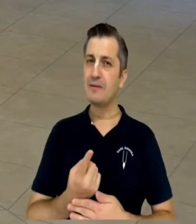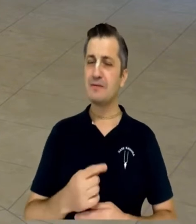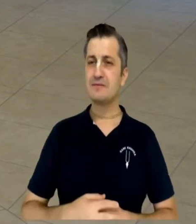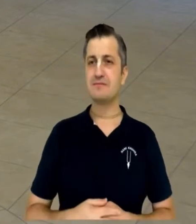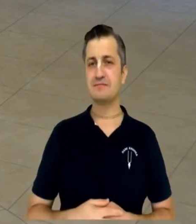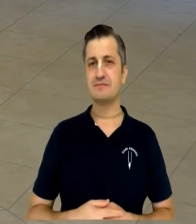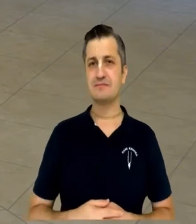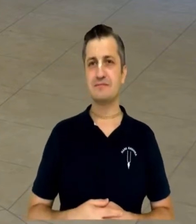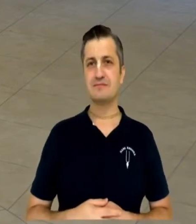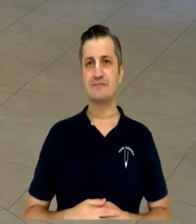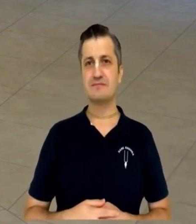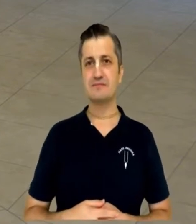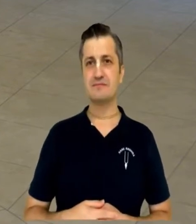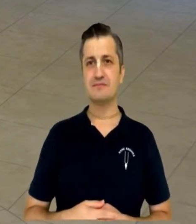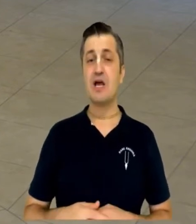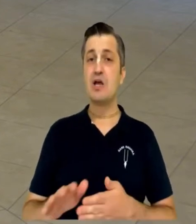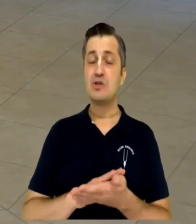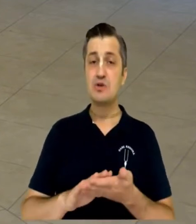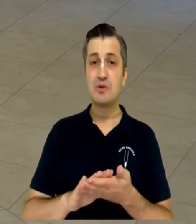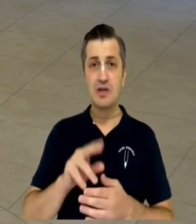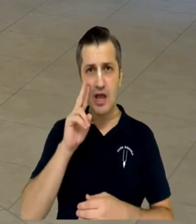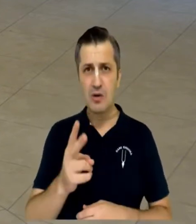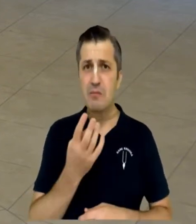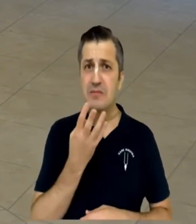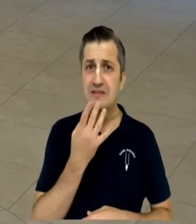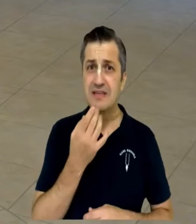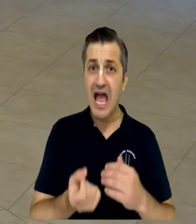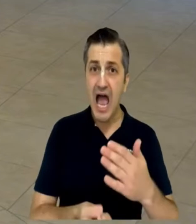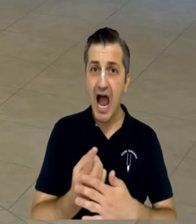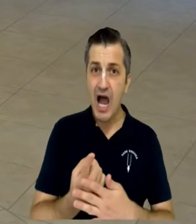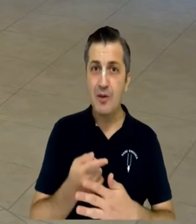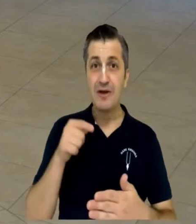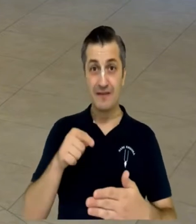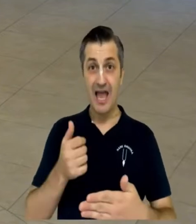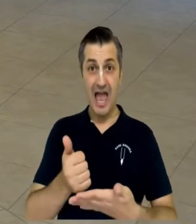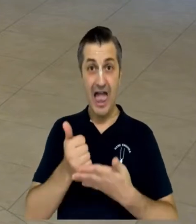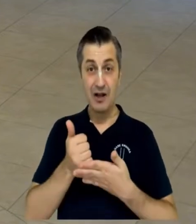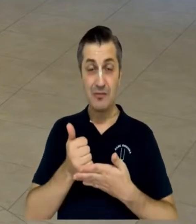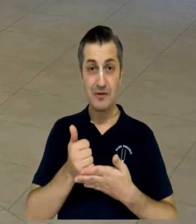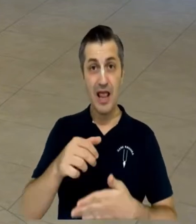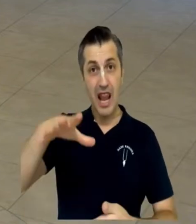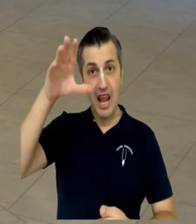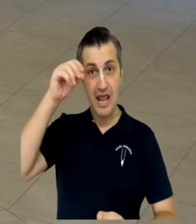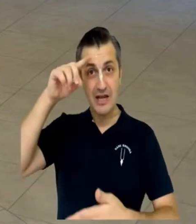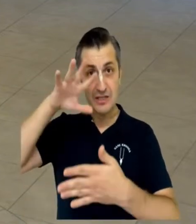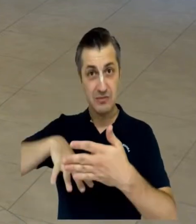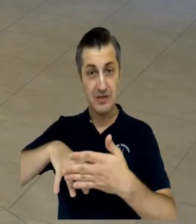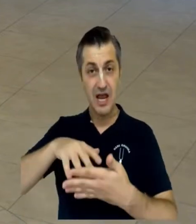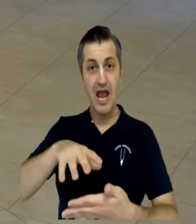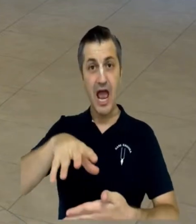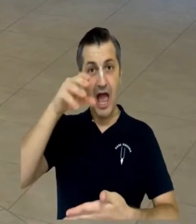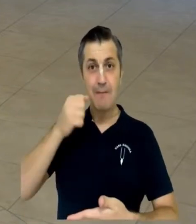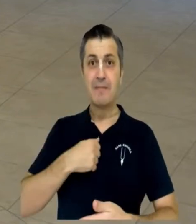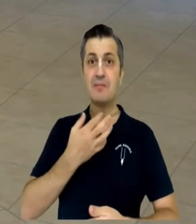a learning experience. And those learning experiences can propel us further on our spiritual path, right?